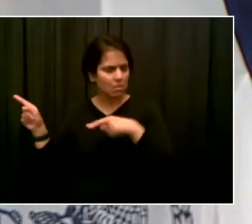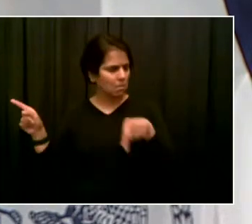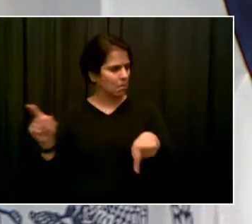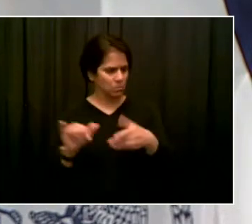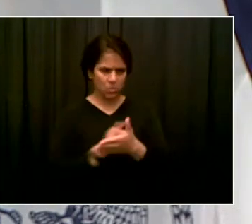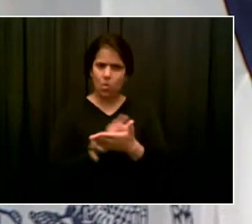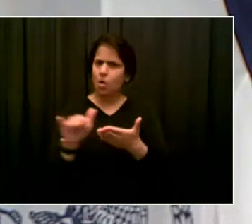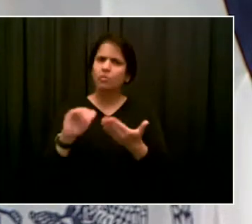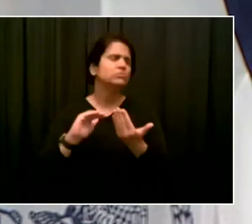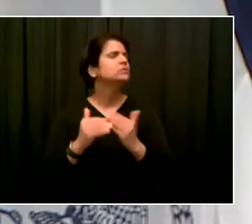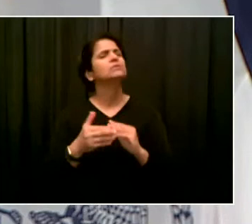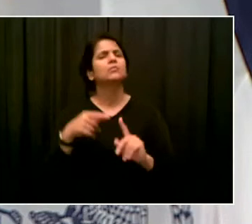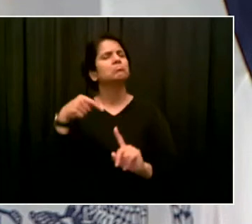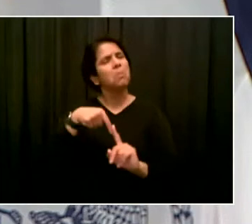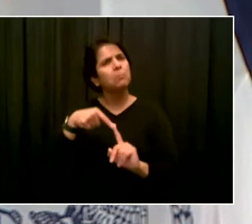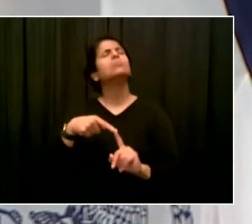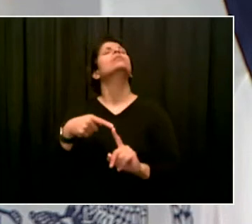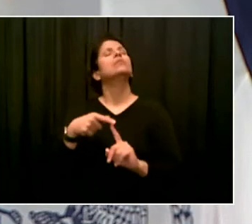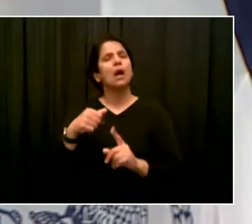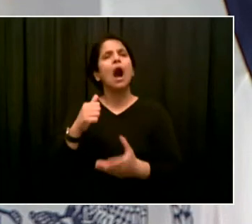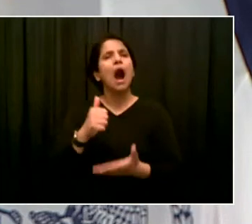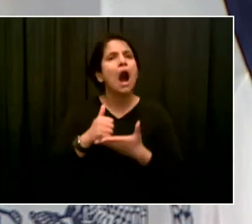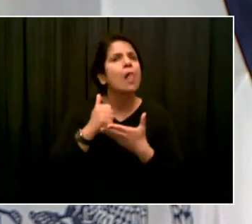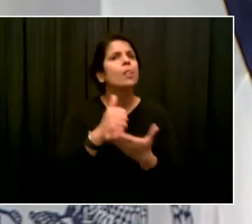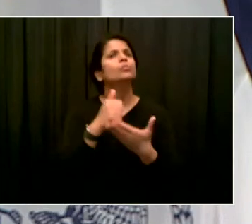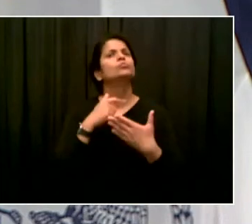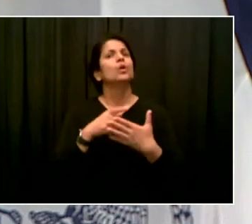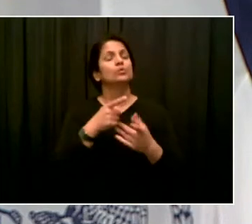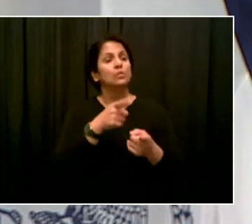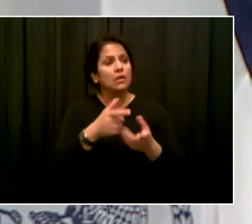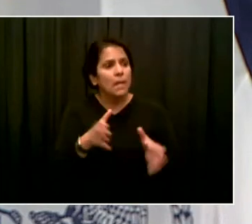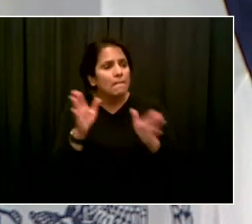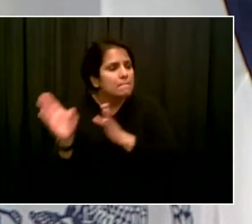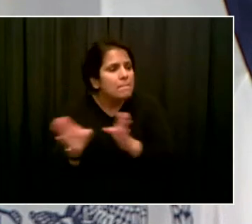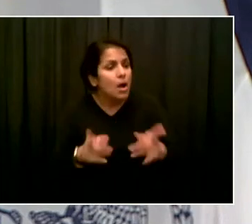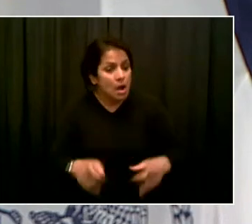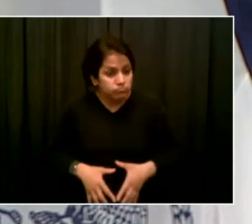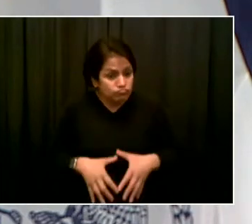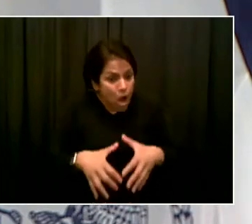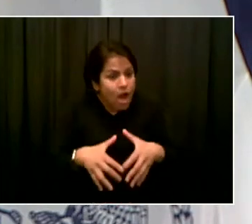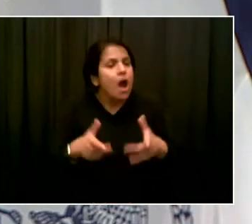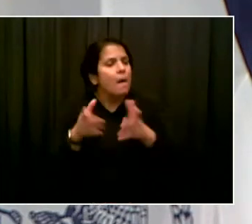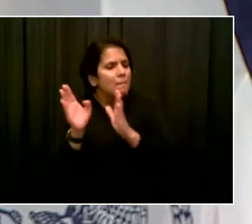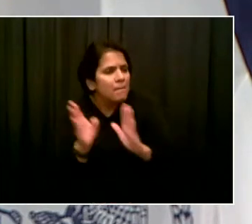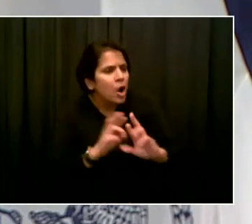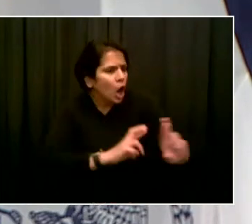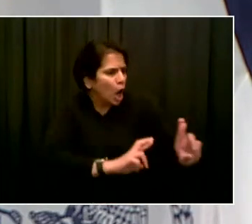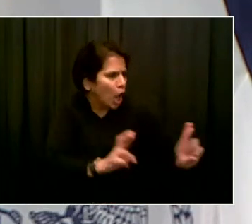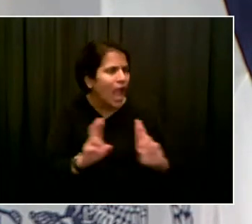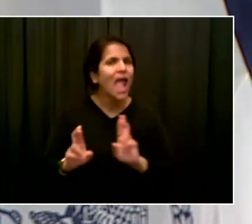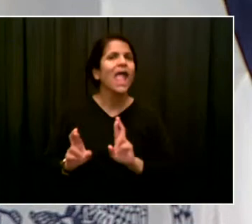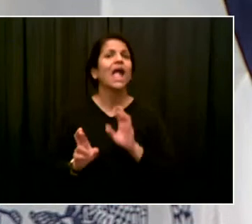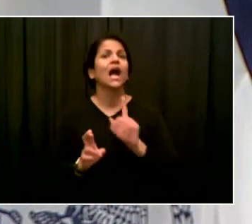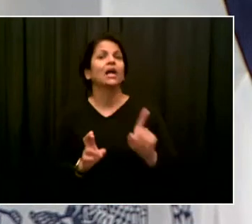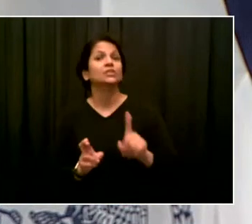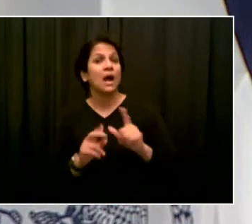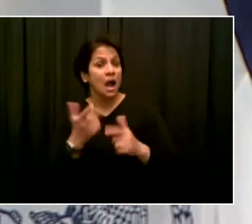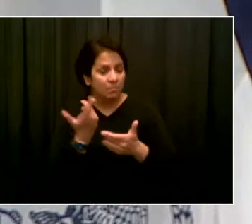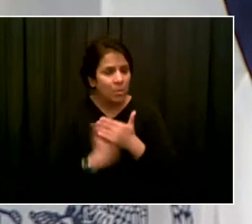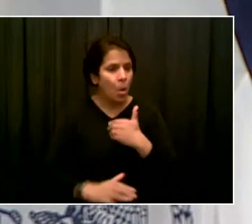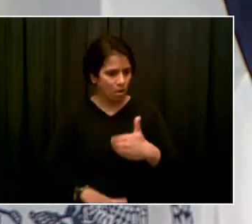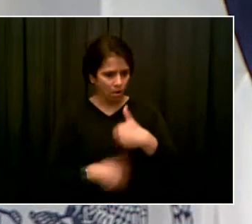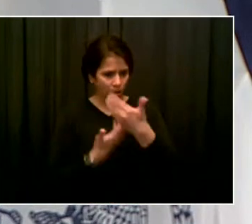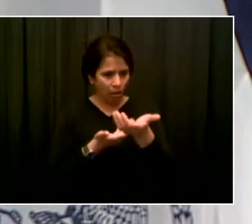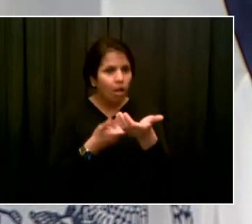a parent, which for all of us who've been through it is a mystifying time, and a lot of folks really need help, and a lot of folks are going through it alone and particularly need